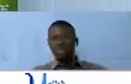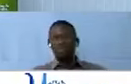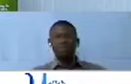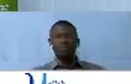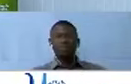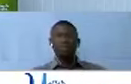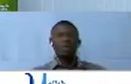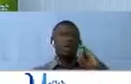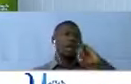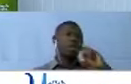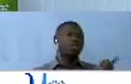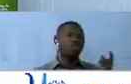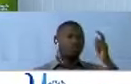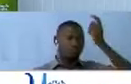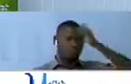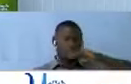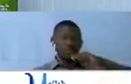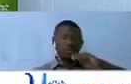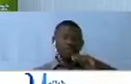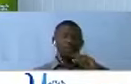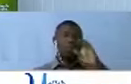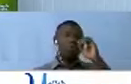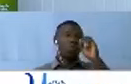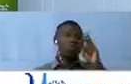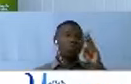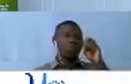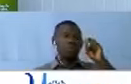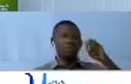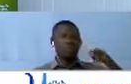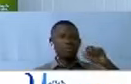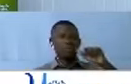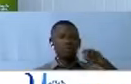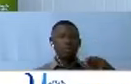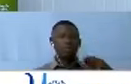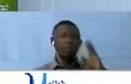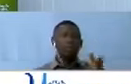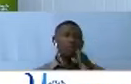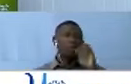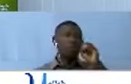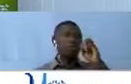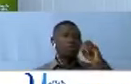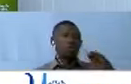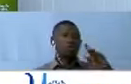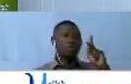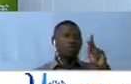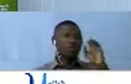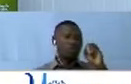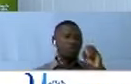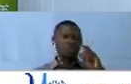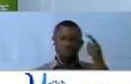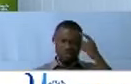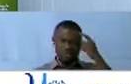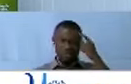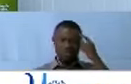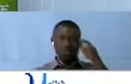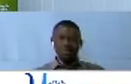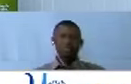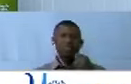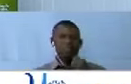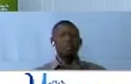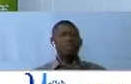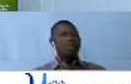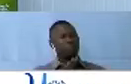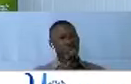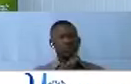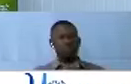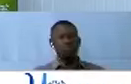kunton kaya lai kafai, Usman Sonko. He made necessary to create another office called major crimes. Na tanyi mira ko woto anyantale ye bunda do fana